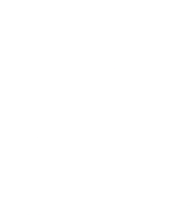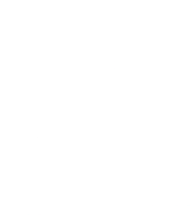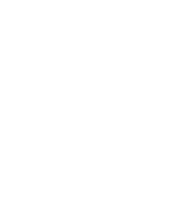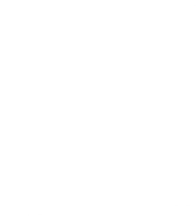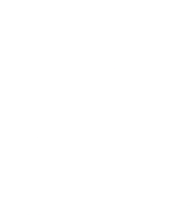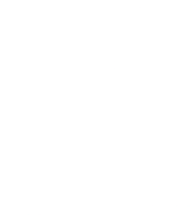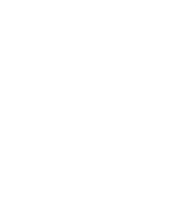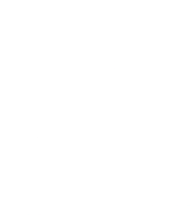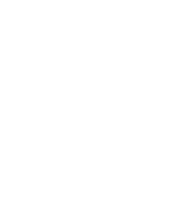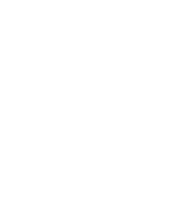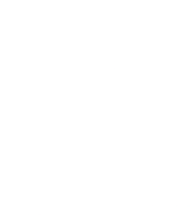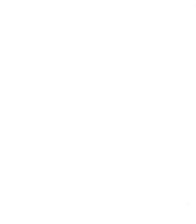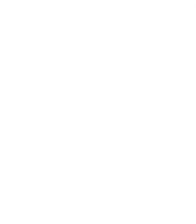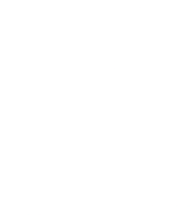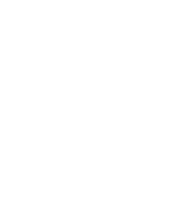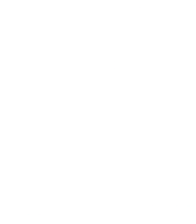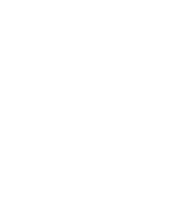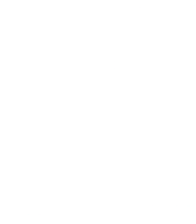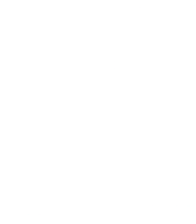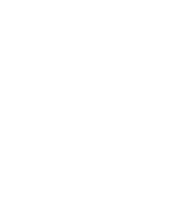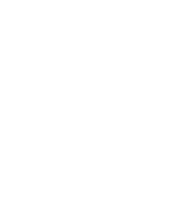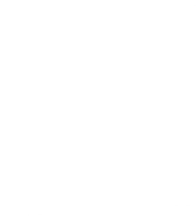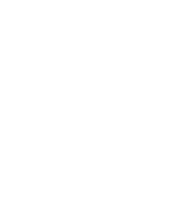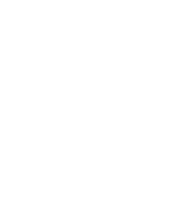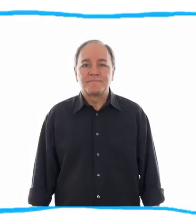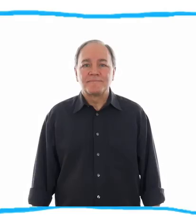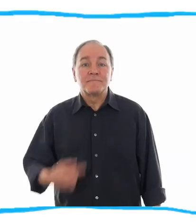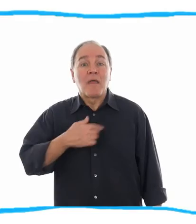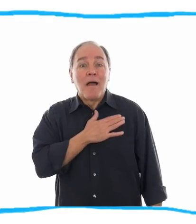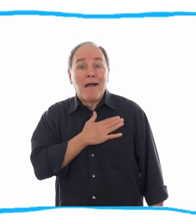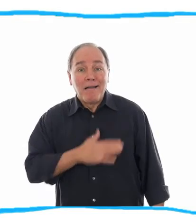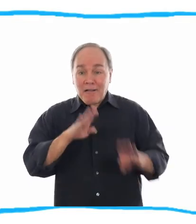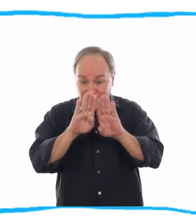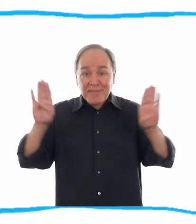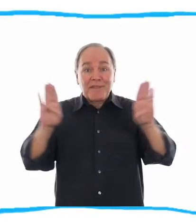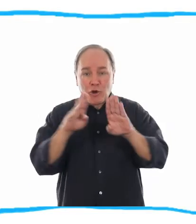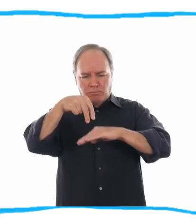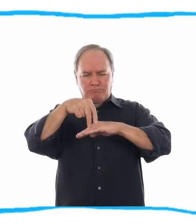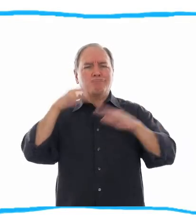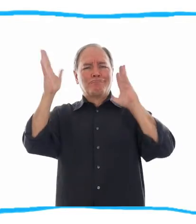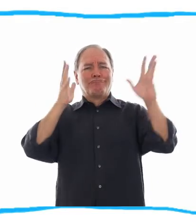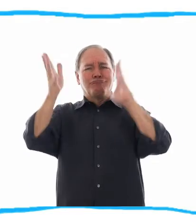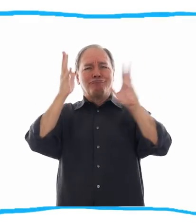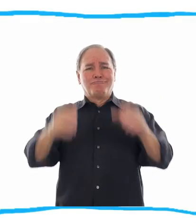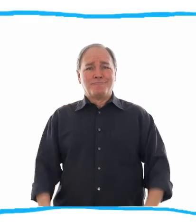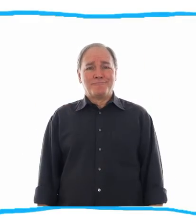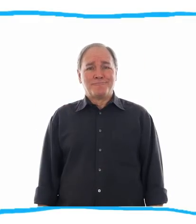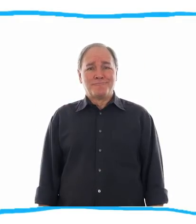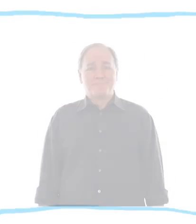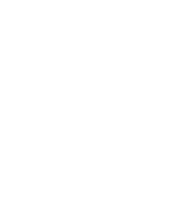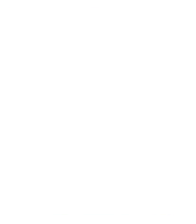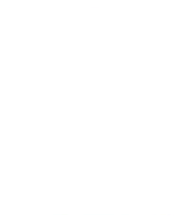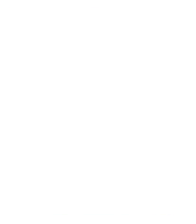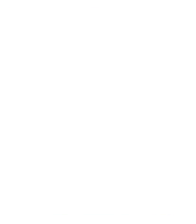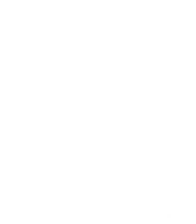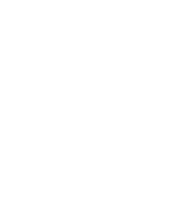Chen Liu, 19, USA. She speaks in sign language. I love acting